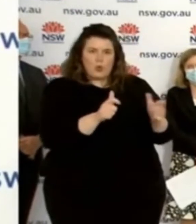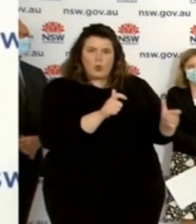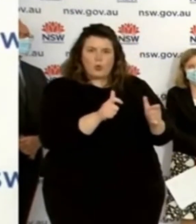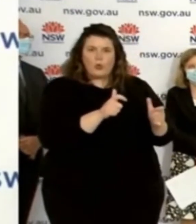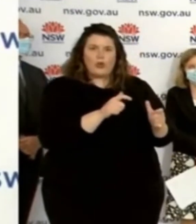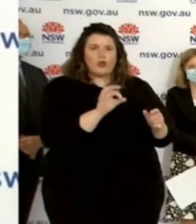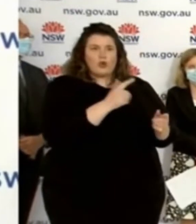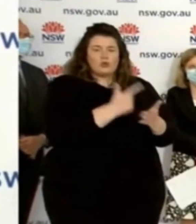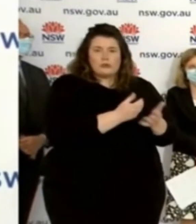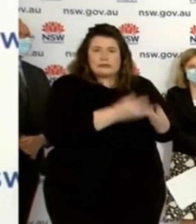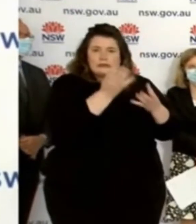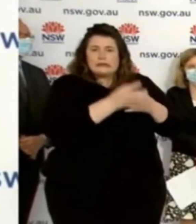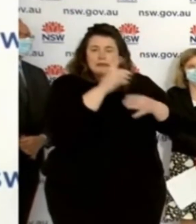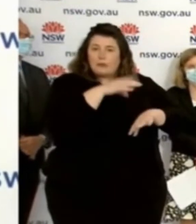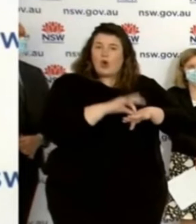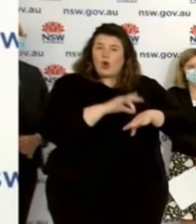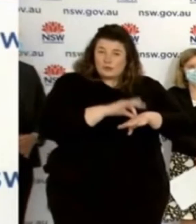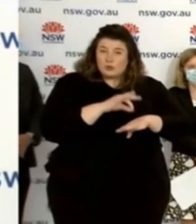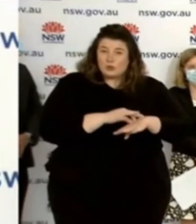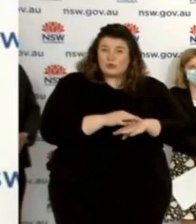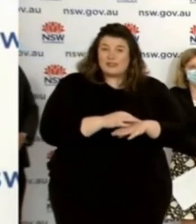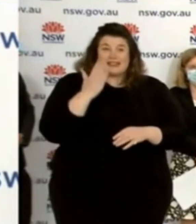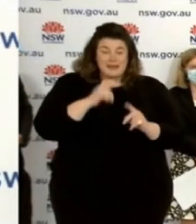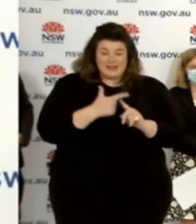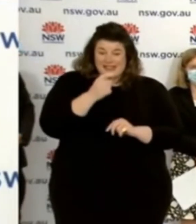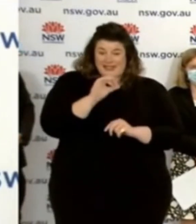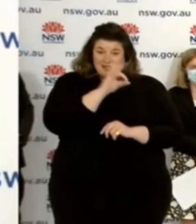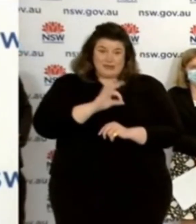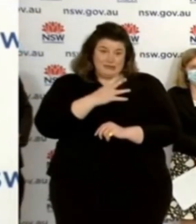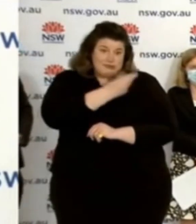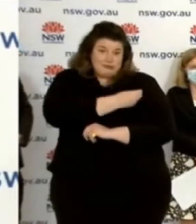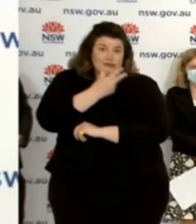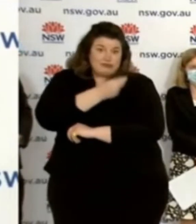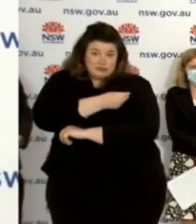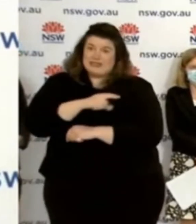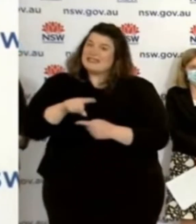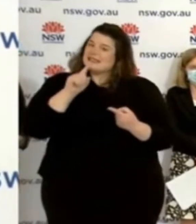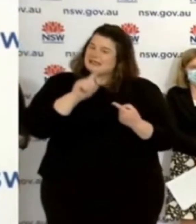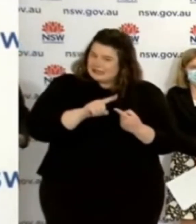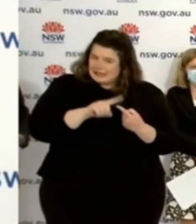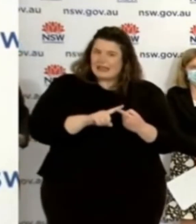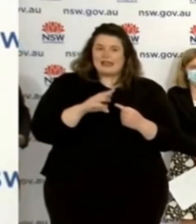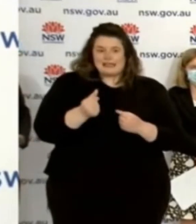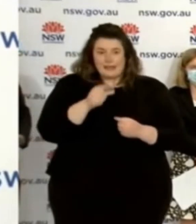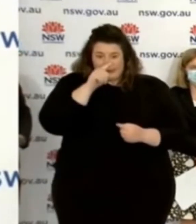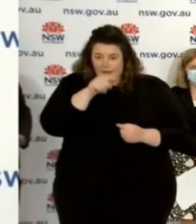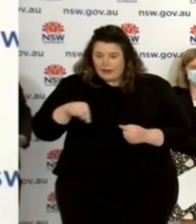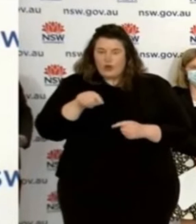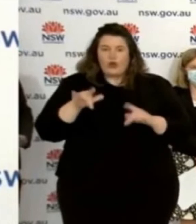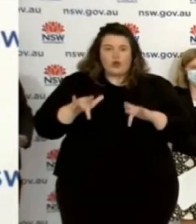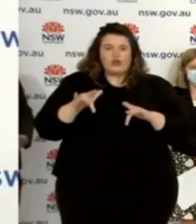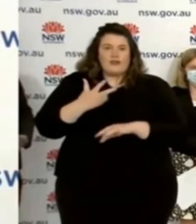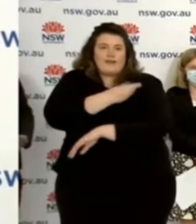our hospital system. Because even when you have 70% double dose vaccination, there is still a proportion of the community that aren't